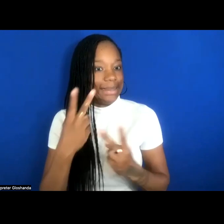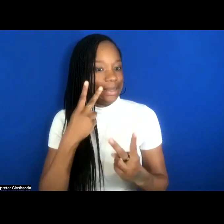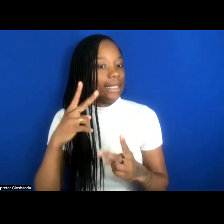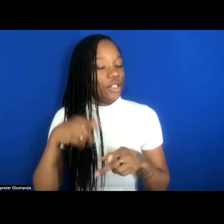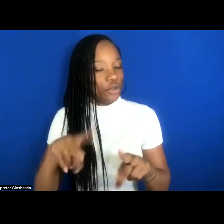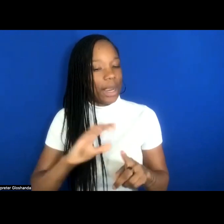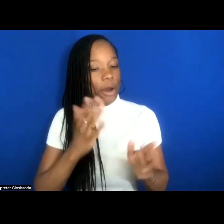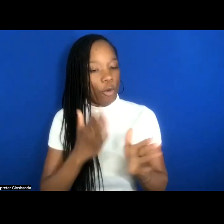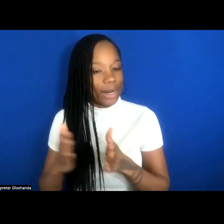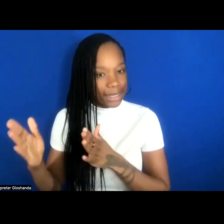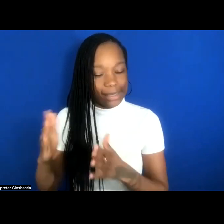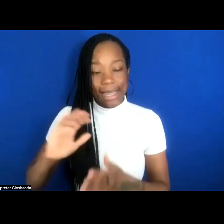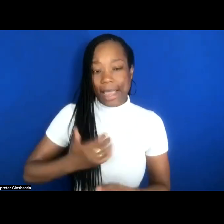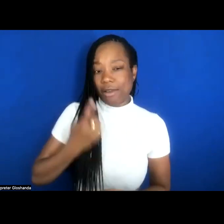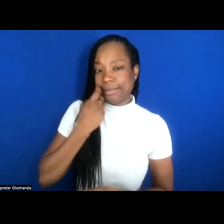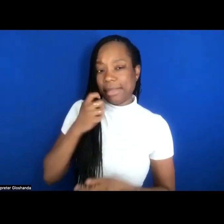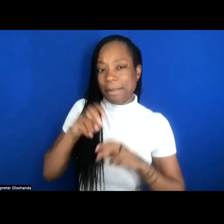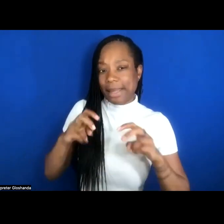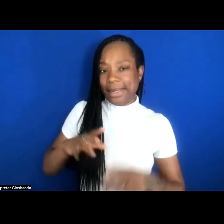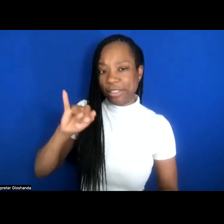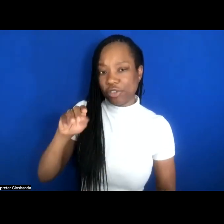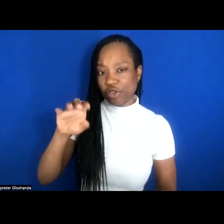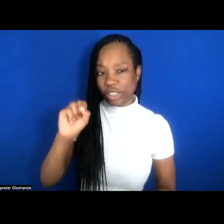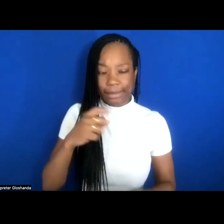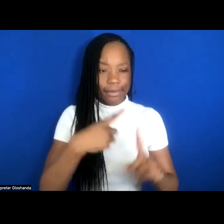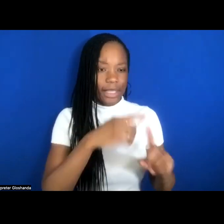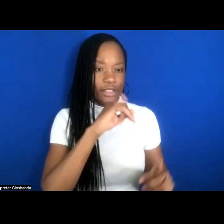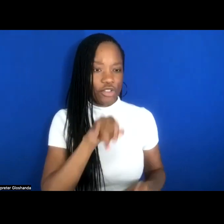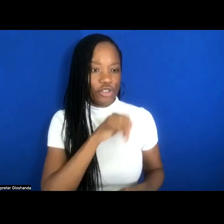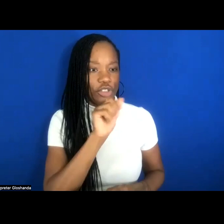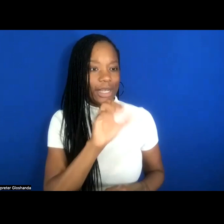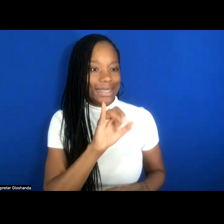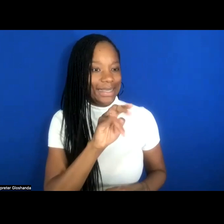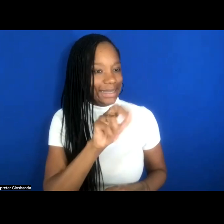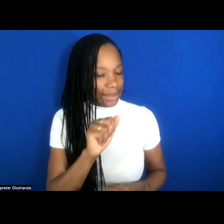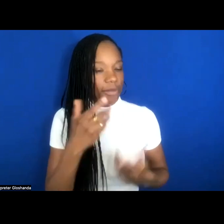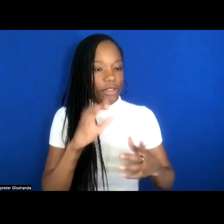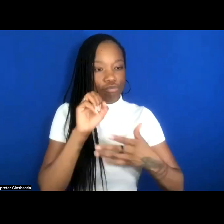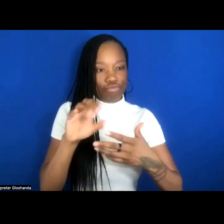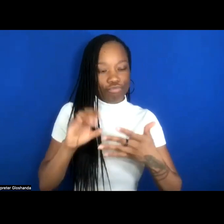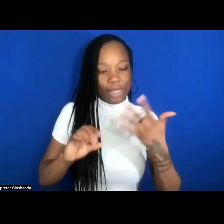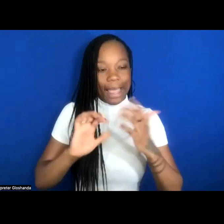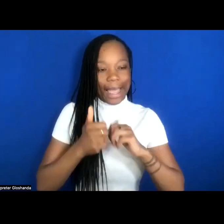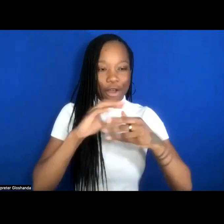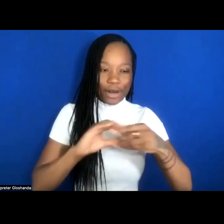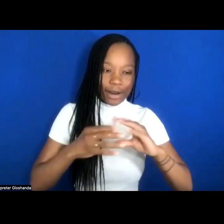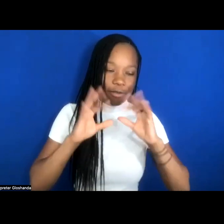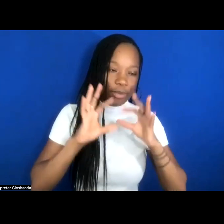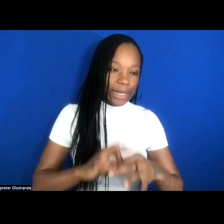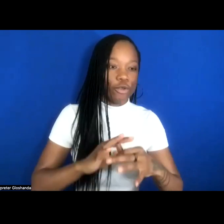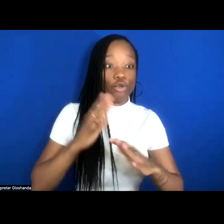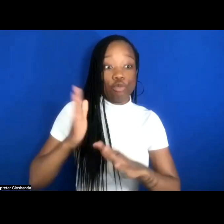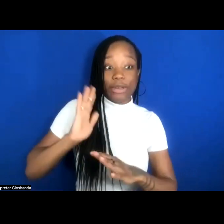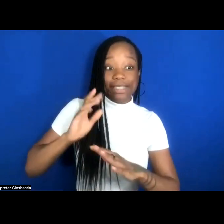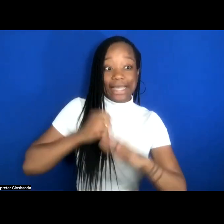panelists, James and Jacinta, name the ways that narratives related to immigrants, previously incarcerated folks, are used